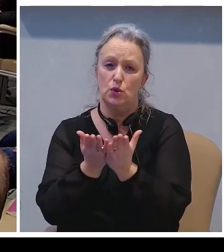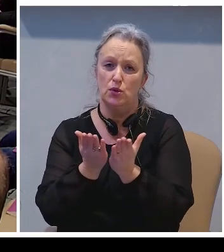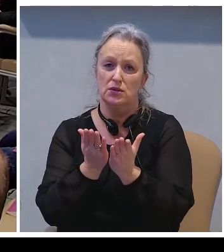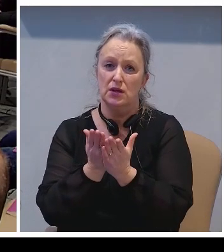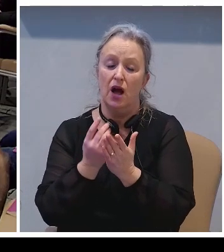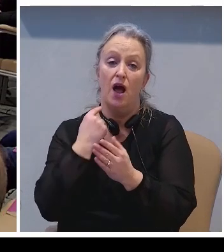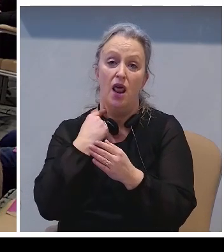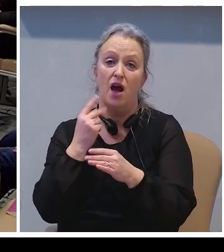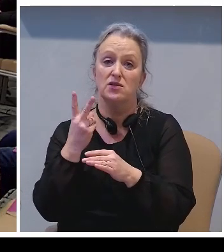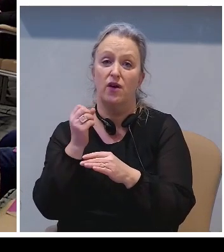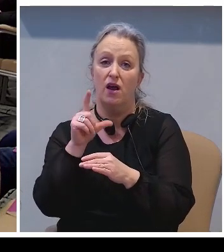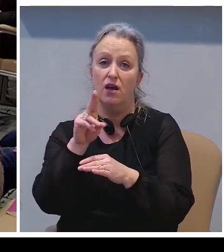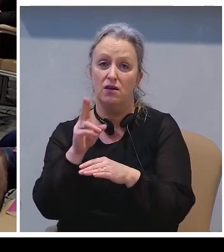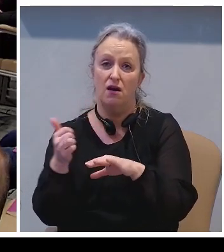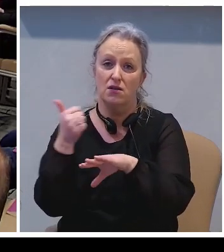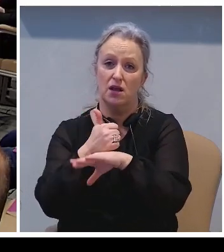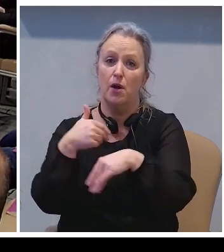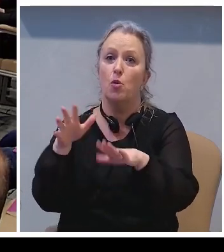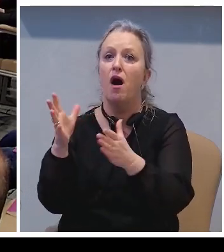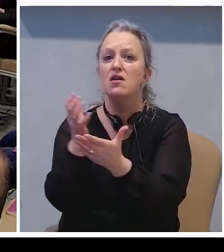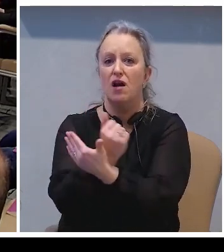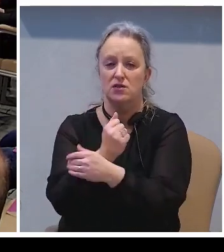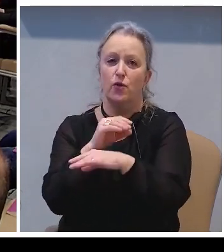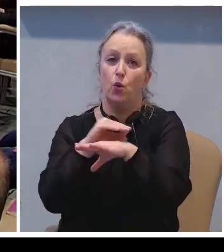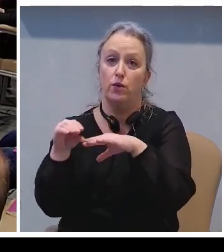Muscle cells have been replaced by fatty cells.